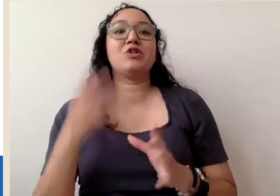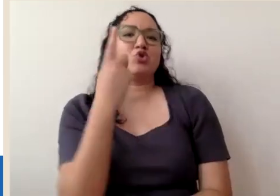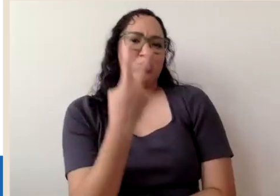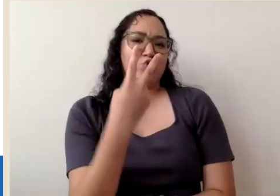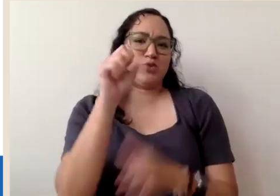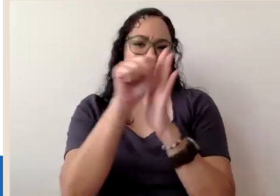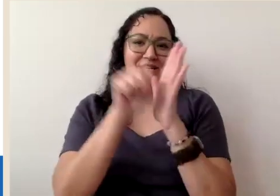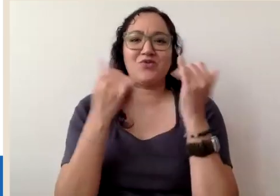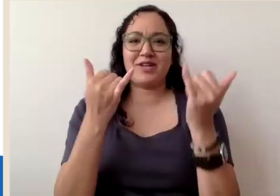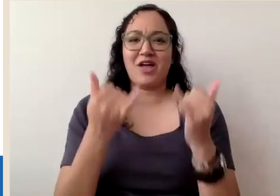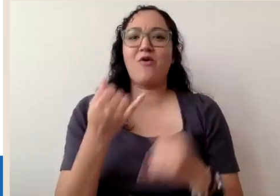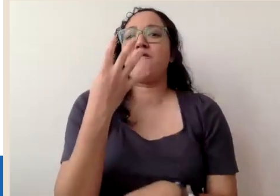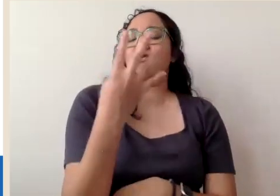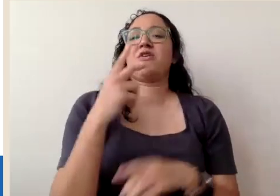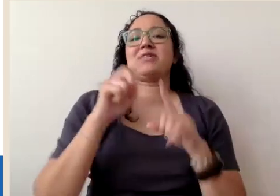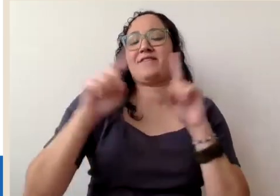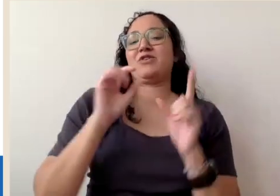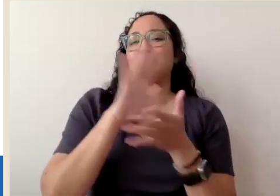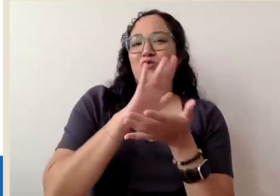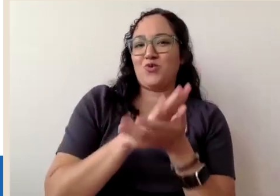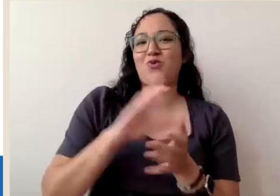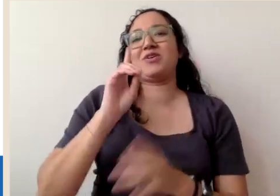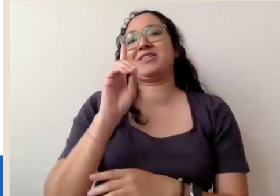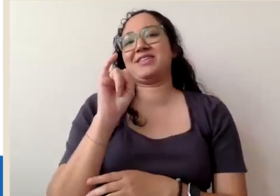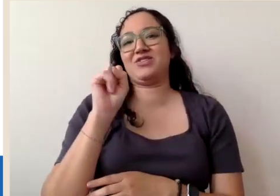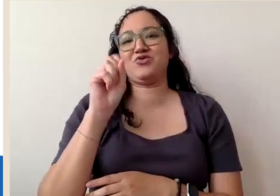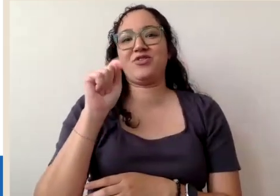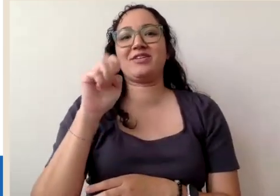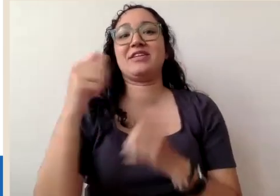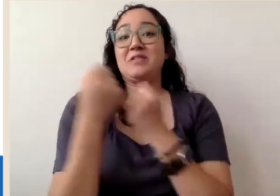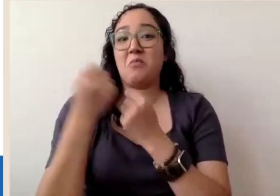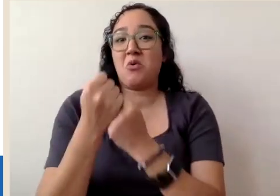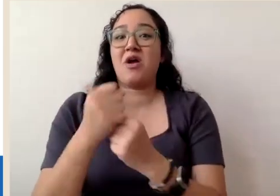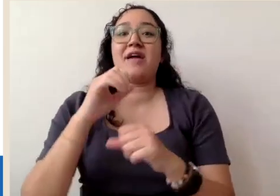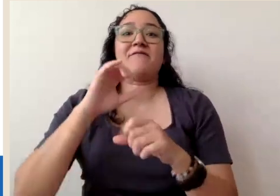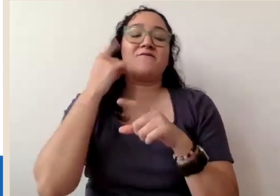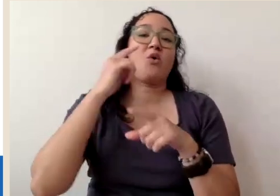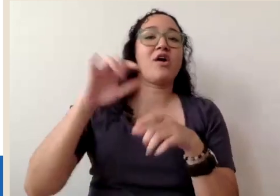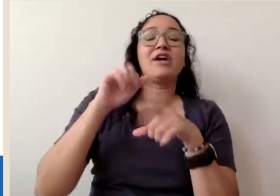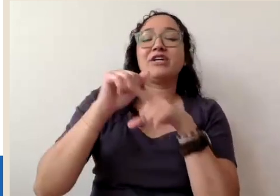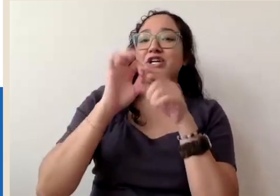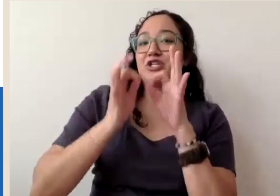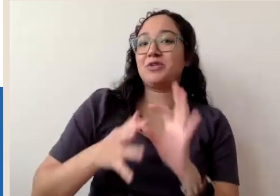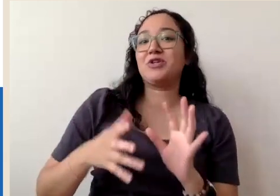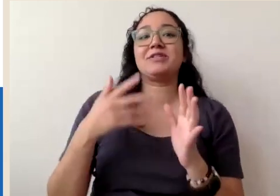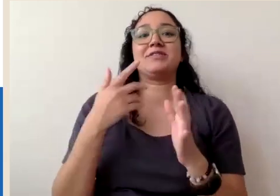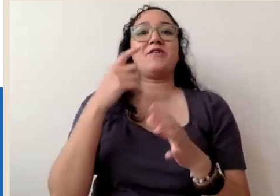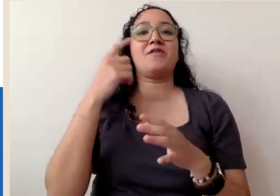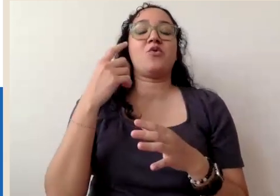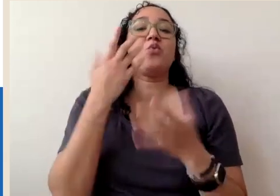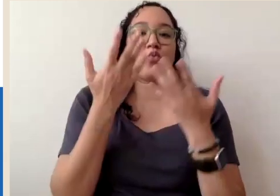student population to work as interpreters and support them in jobs when they actually graduate from high school. So I'm going to